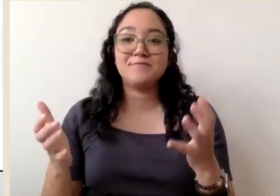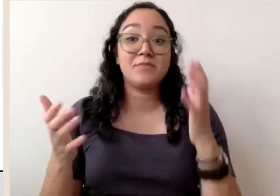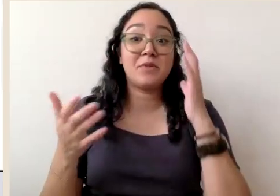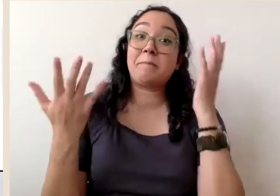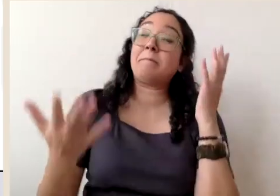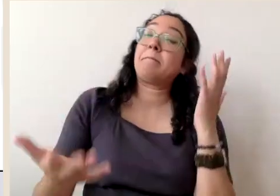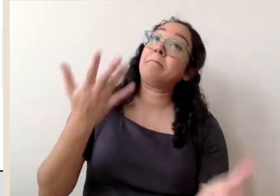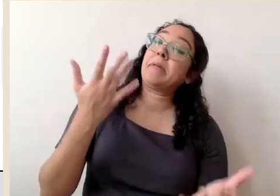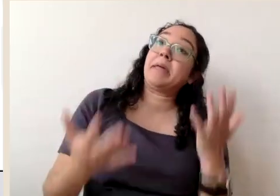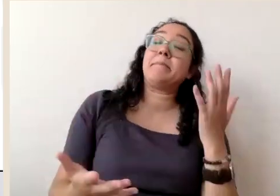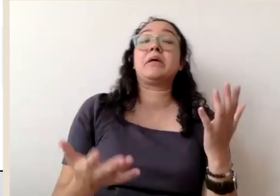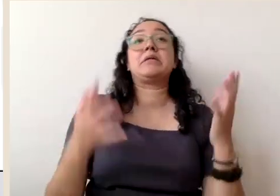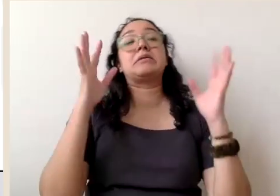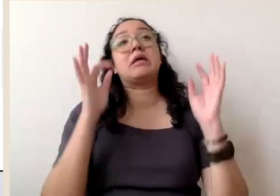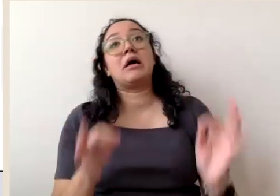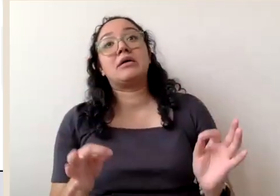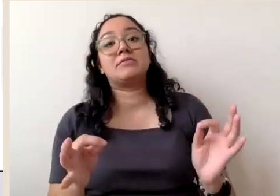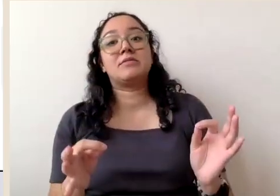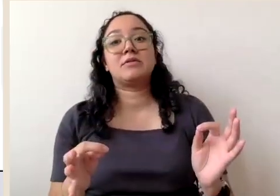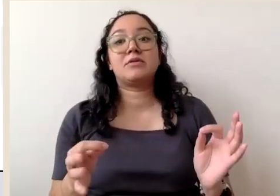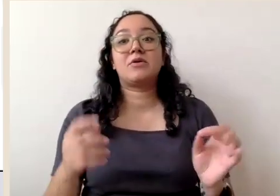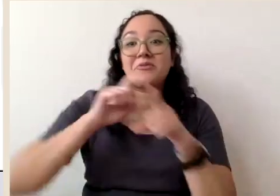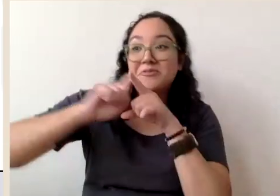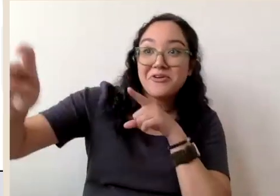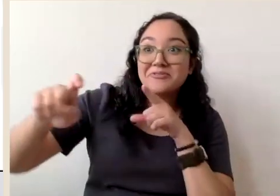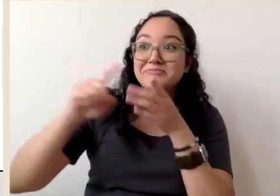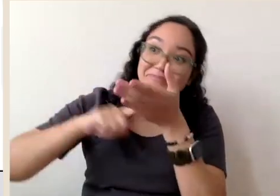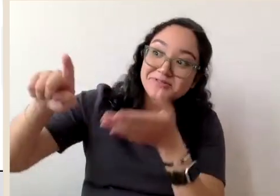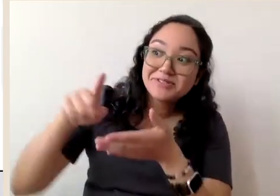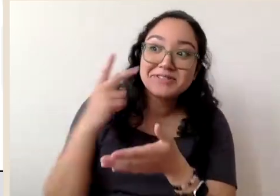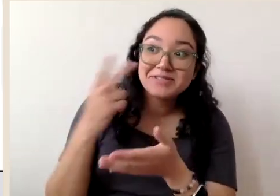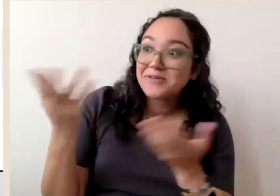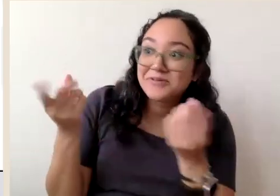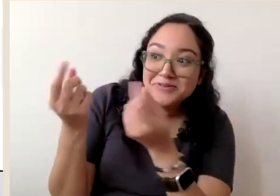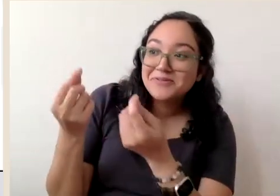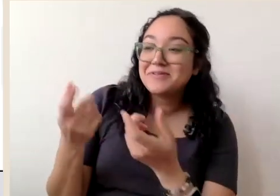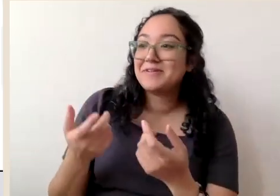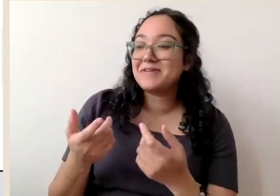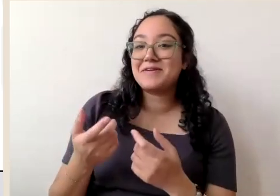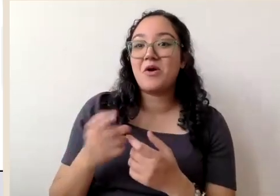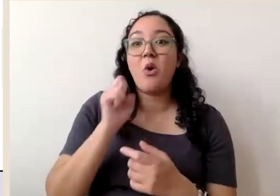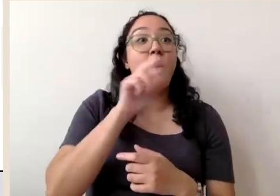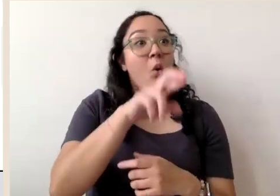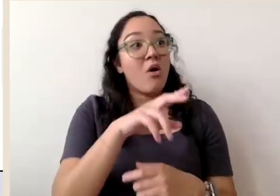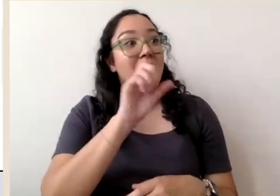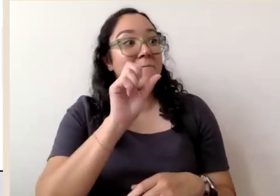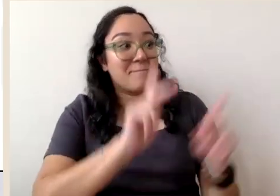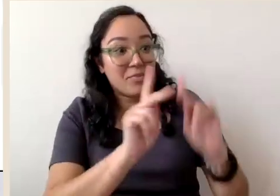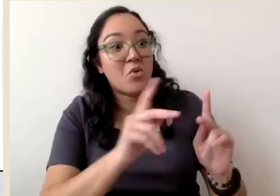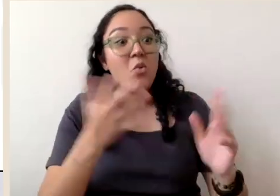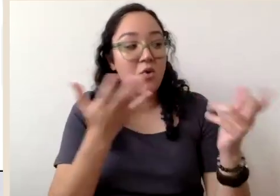that we will call students and see what they're doing. Maybe we're the people that are actually going to hire students